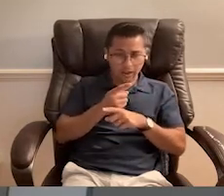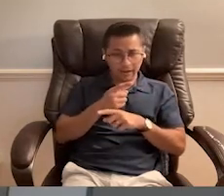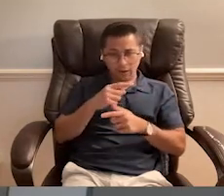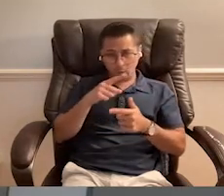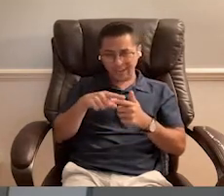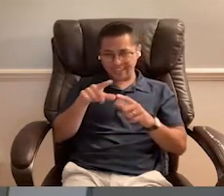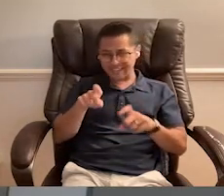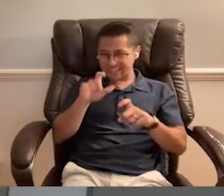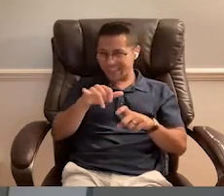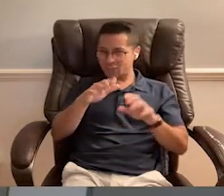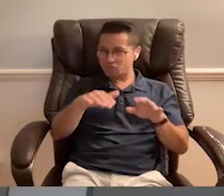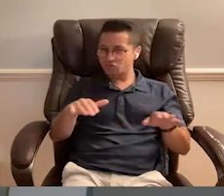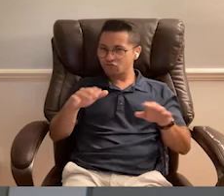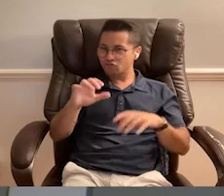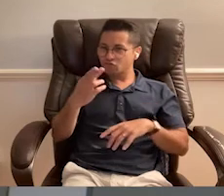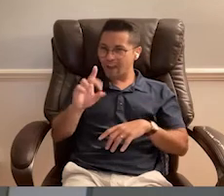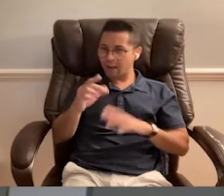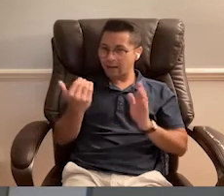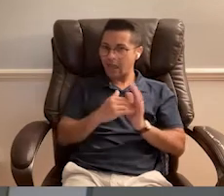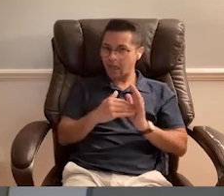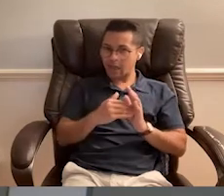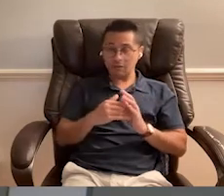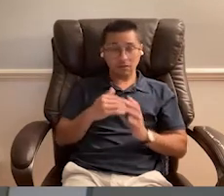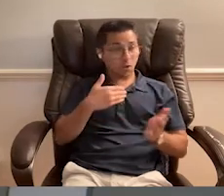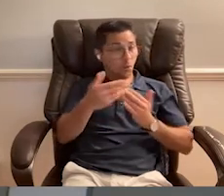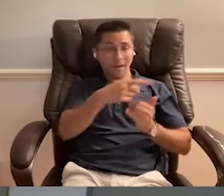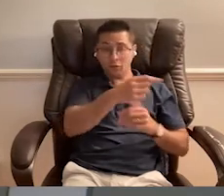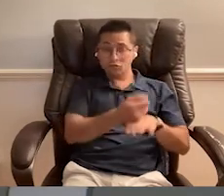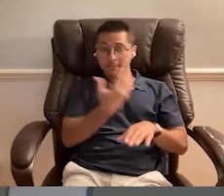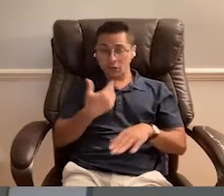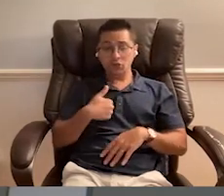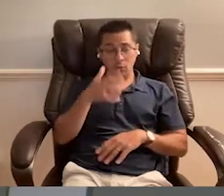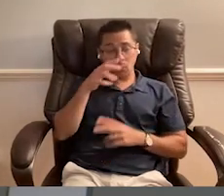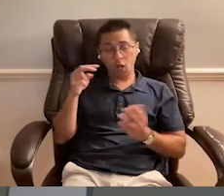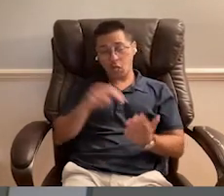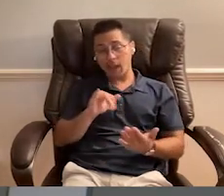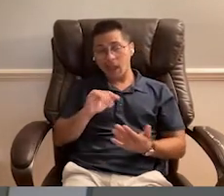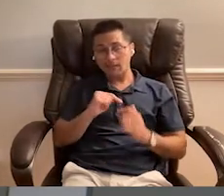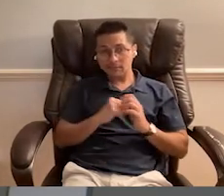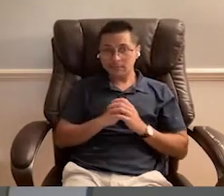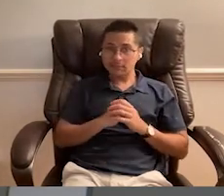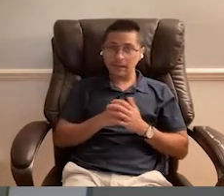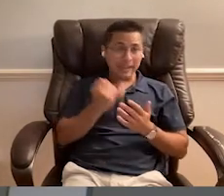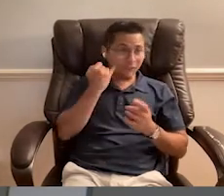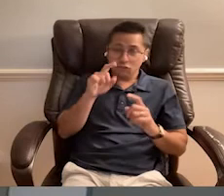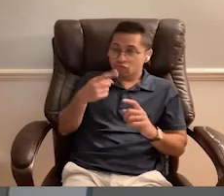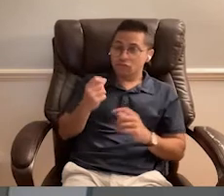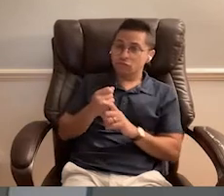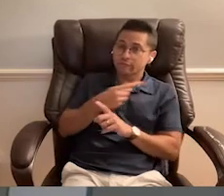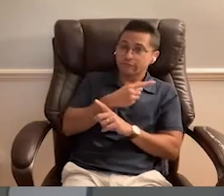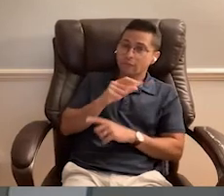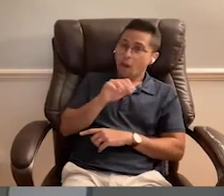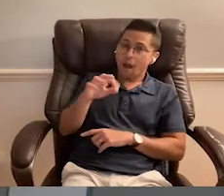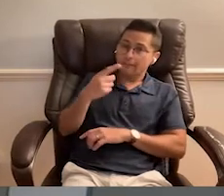wrong or did it right, in error. We can retest that child or the person. Whatever you submit us, we're going to look at.